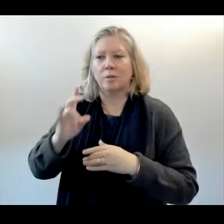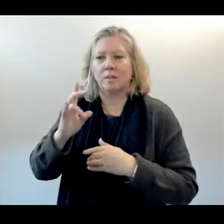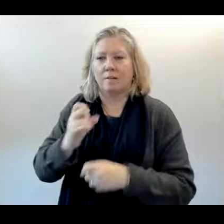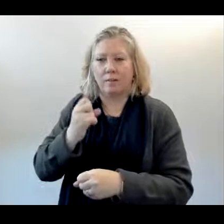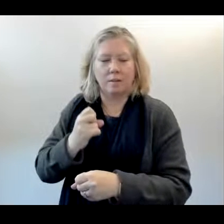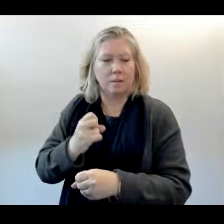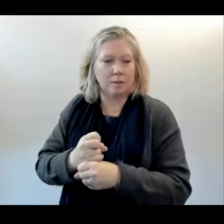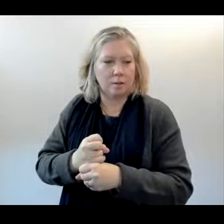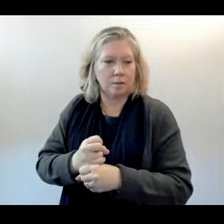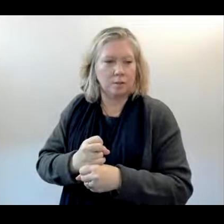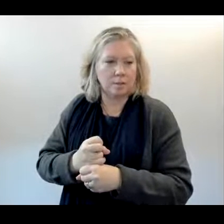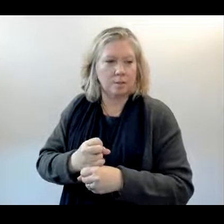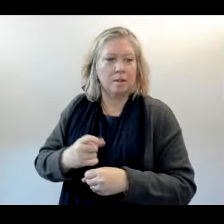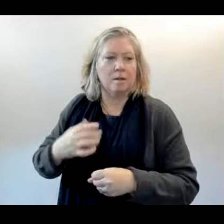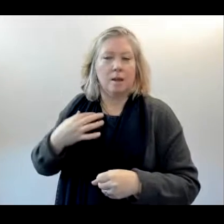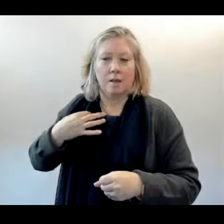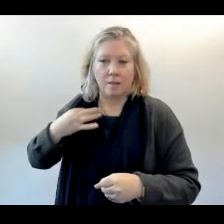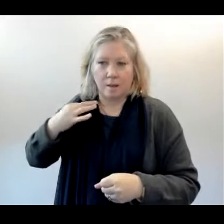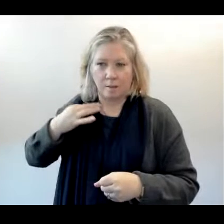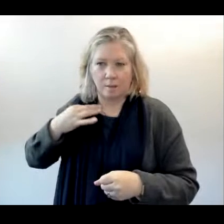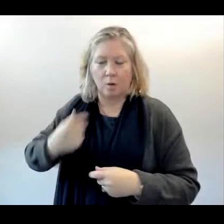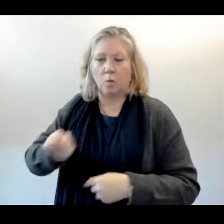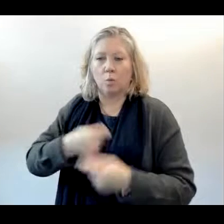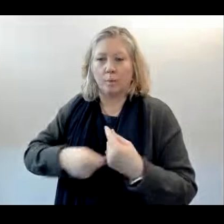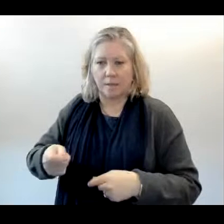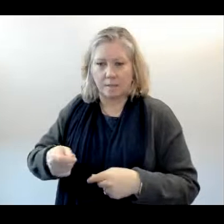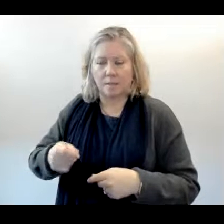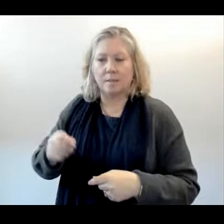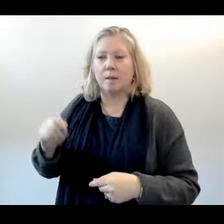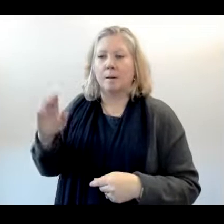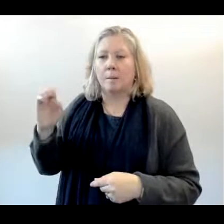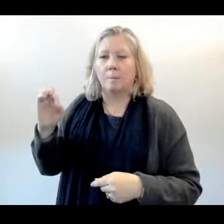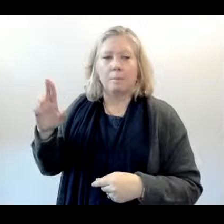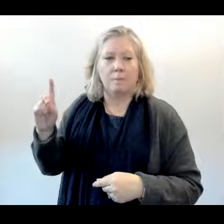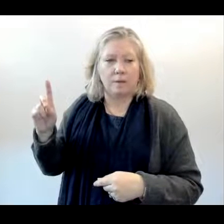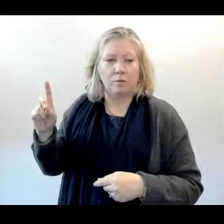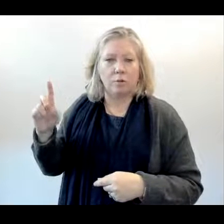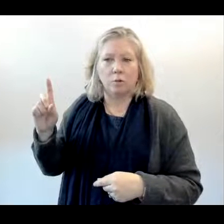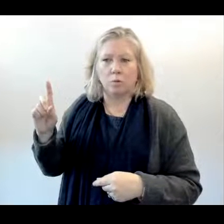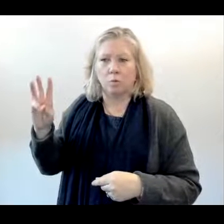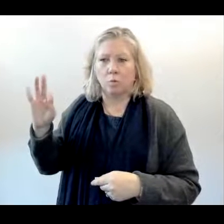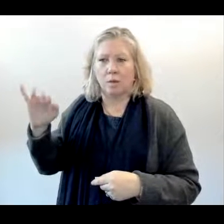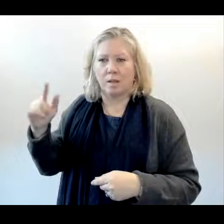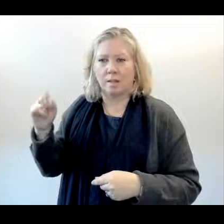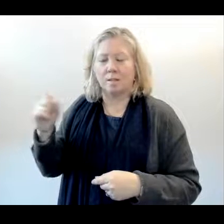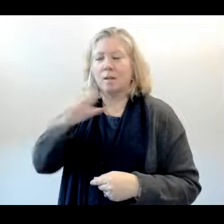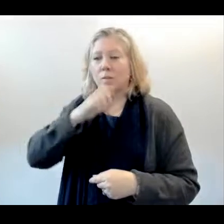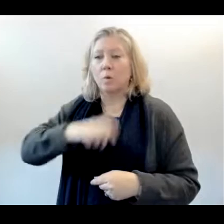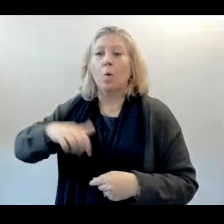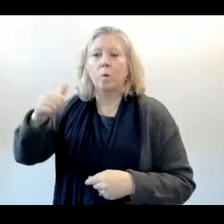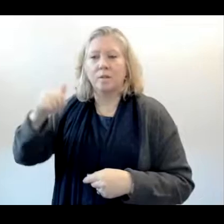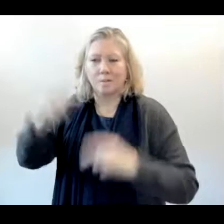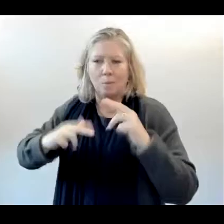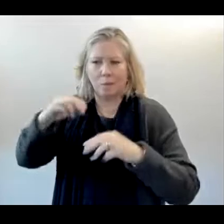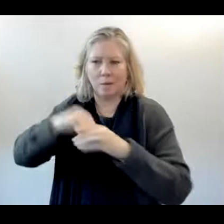lead applicant, and the application seeks to replace Bedford Dwellings, the oldest public housing in the City of Pittsburgh. The program consists of 3